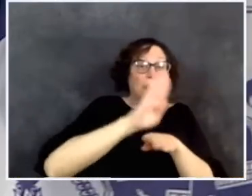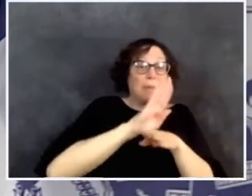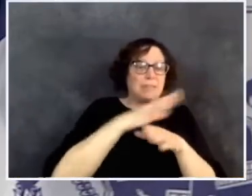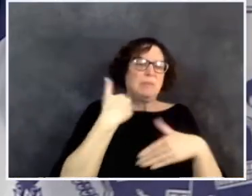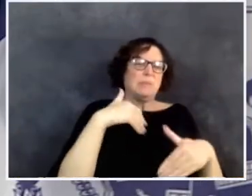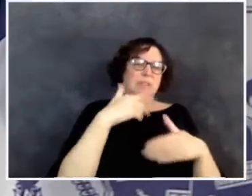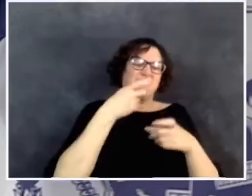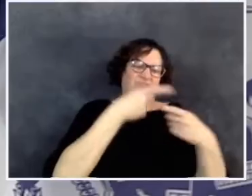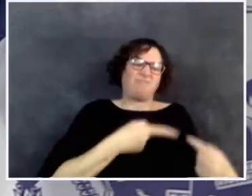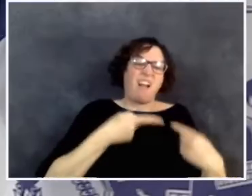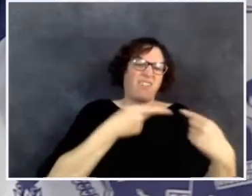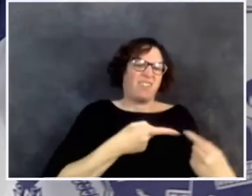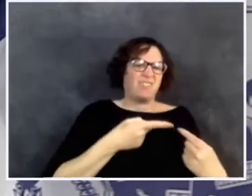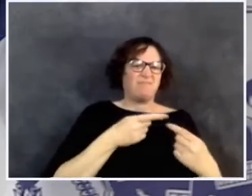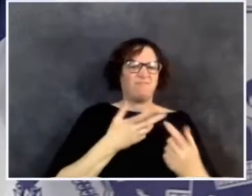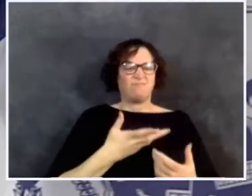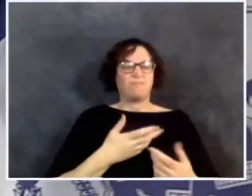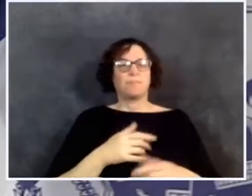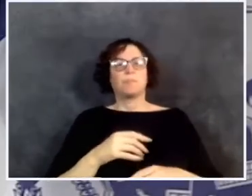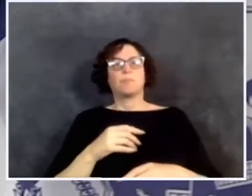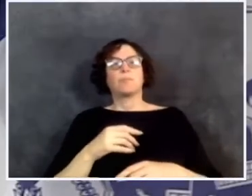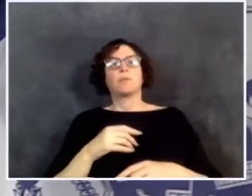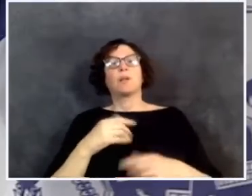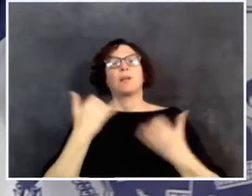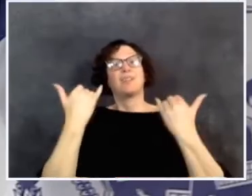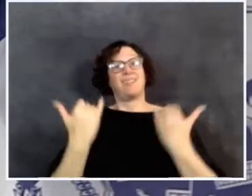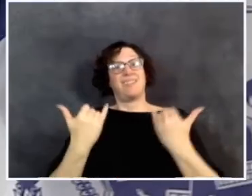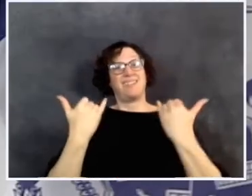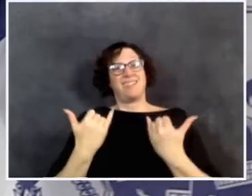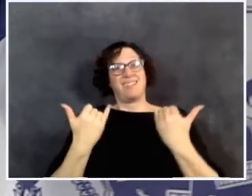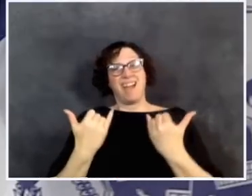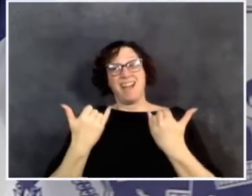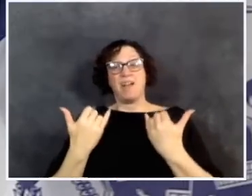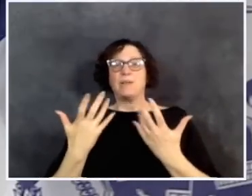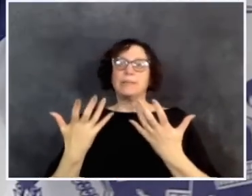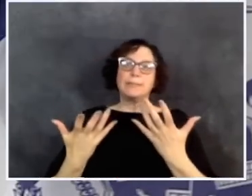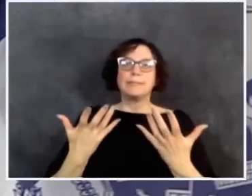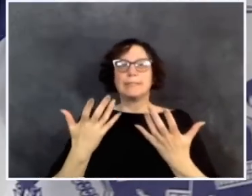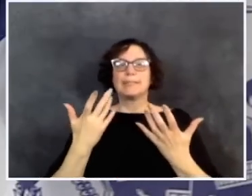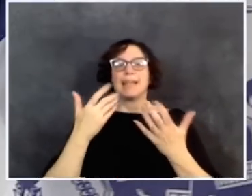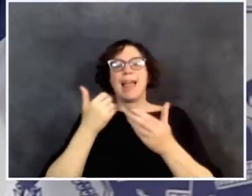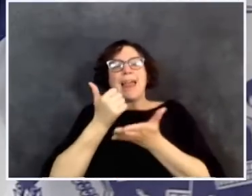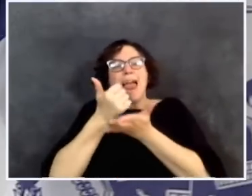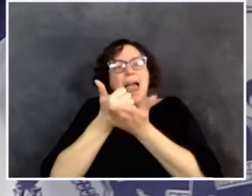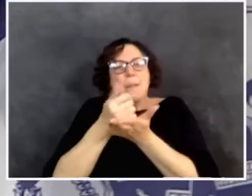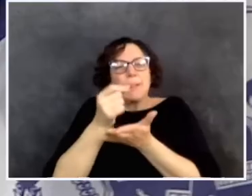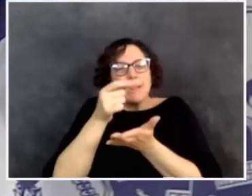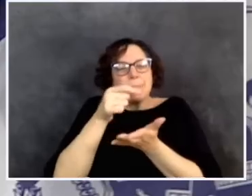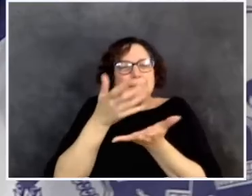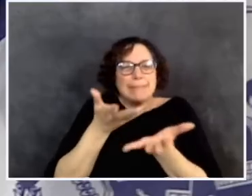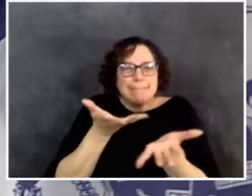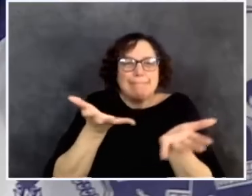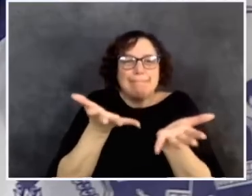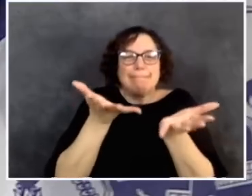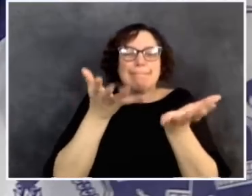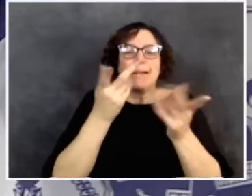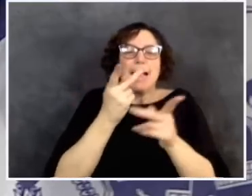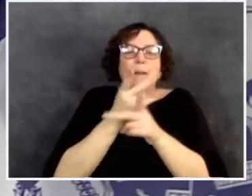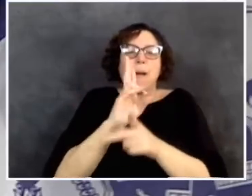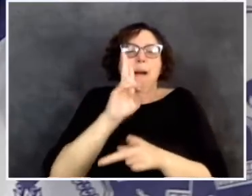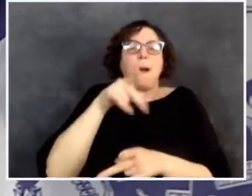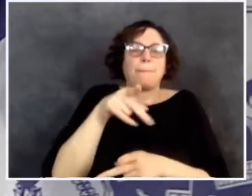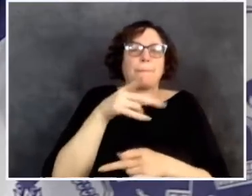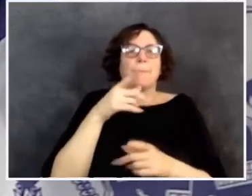amount to help because everybody's in this state of sort of suspended animation, trying to figure out where we're going